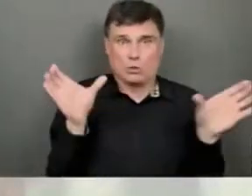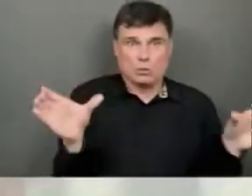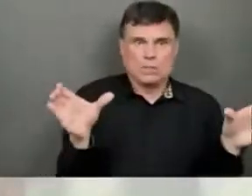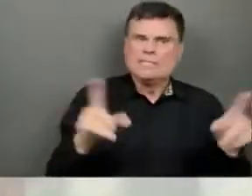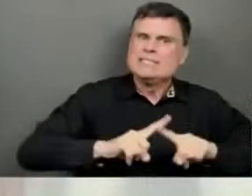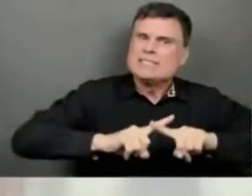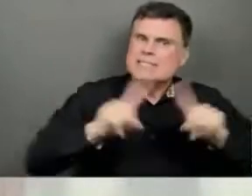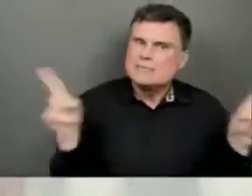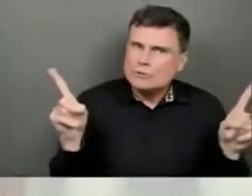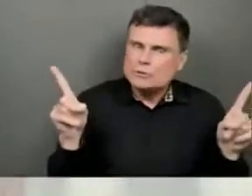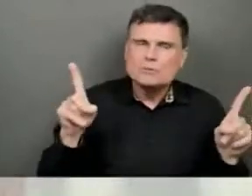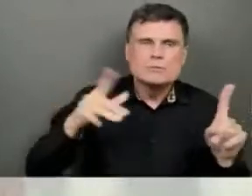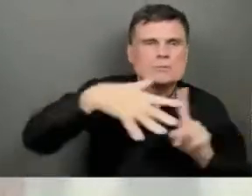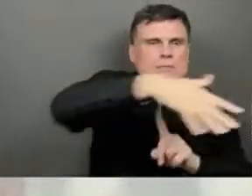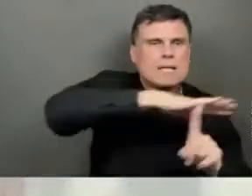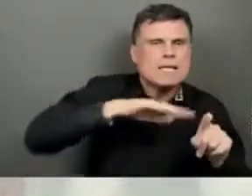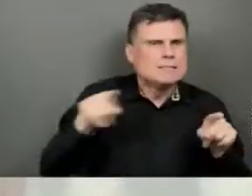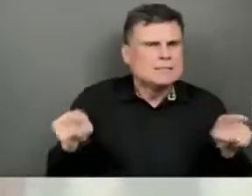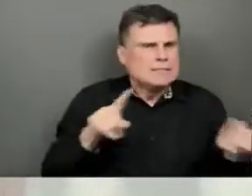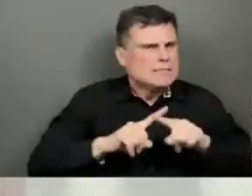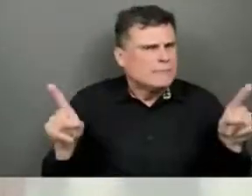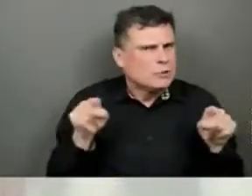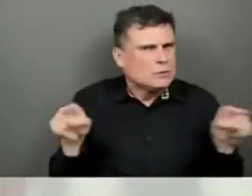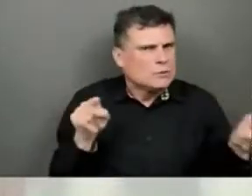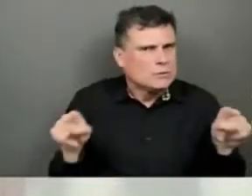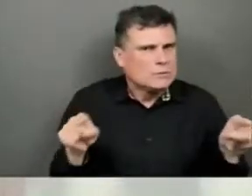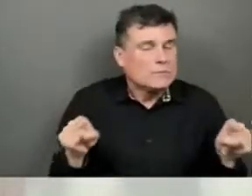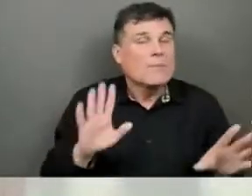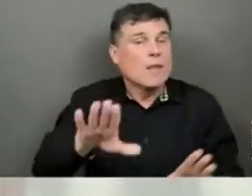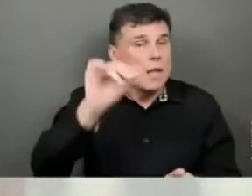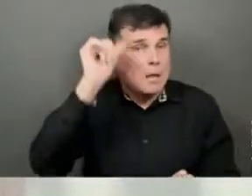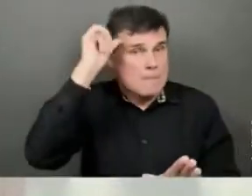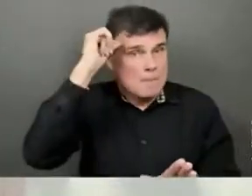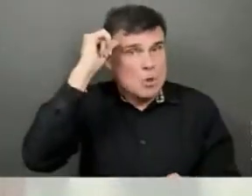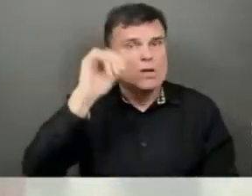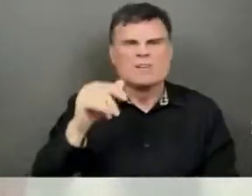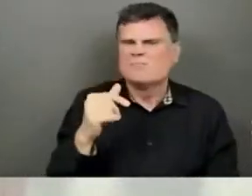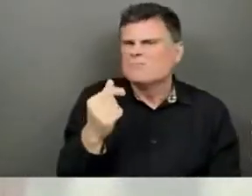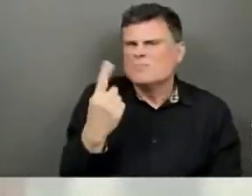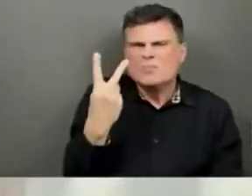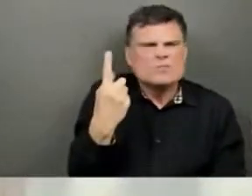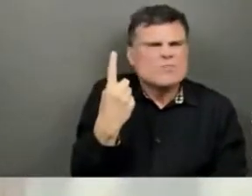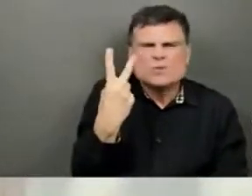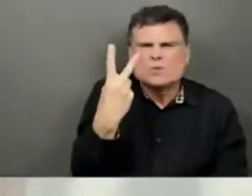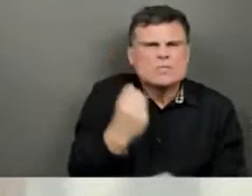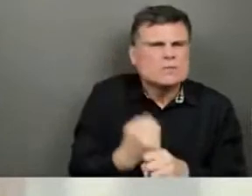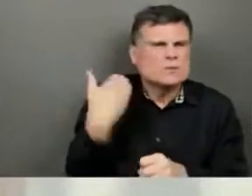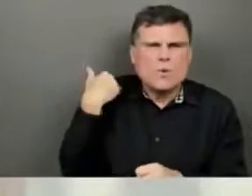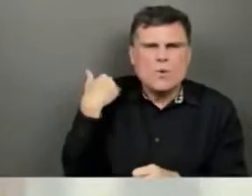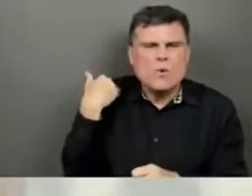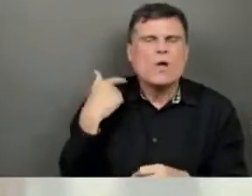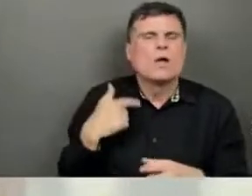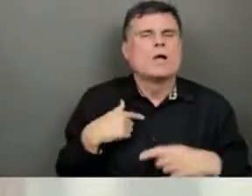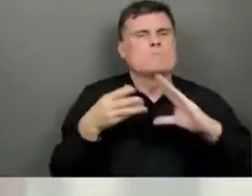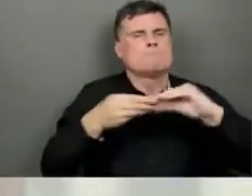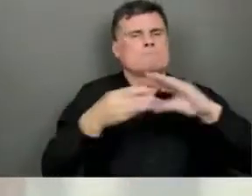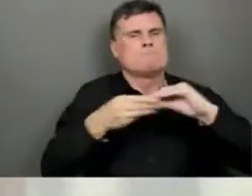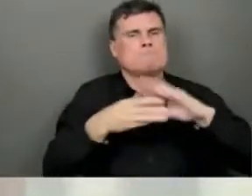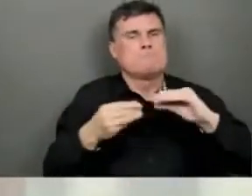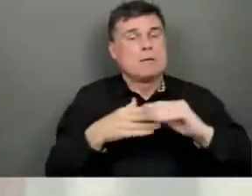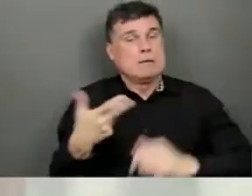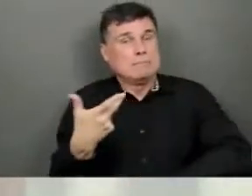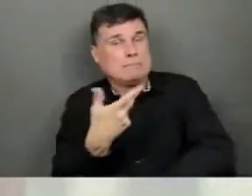ago and 2 years ago when we were talking about vaccine mandates. And it is a risk assessment done